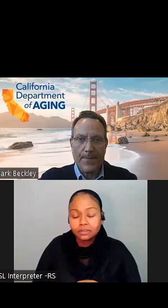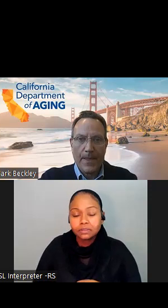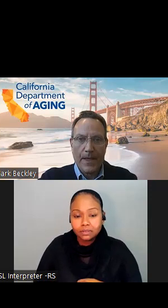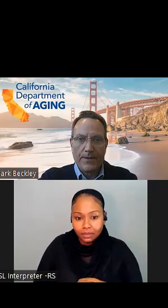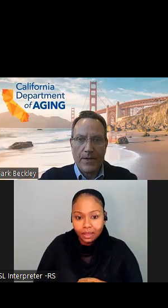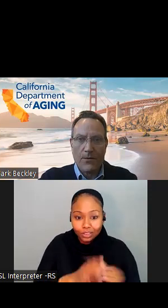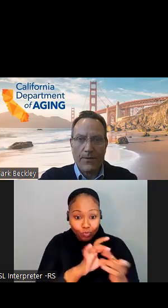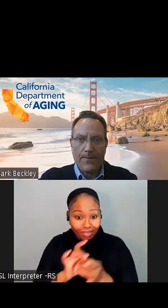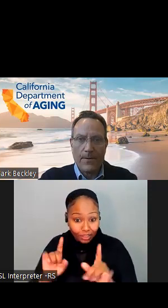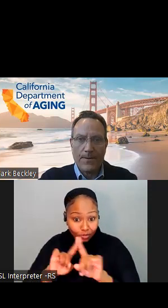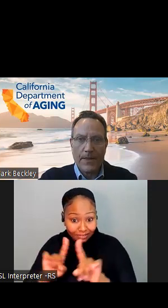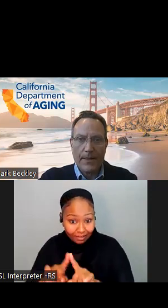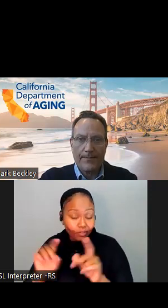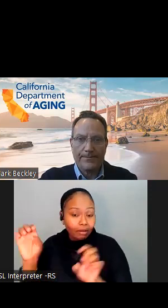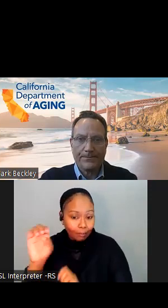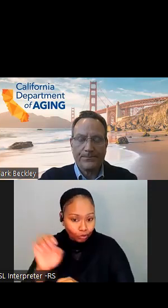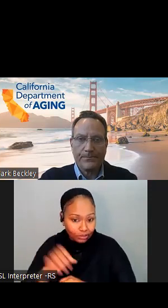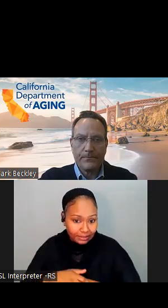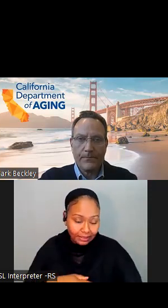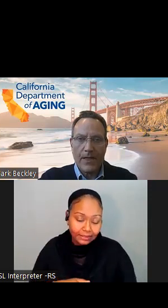emergencies. So the first